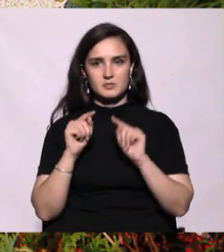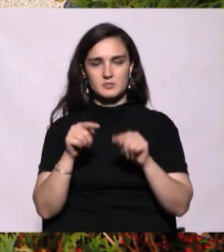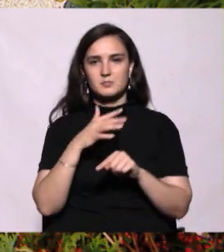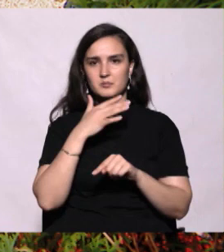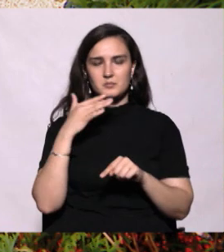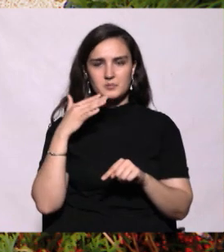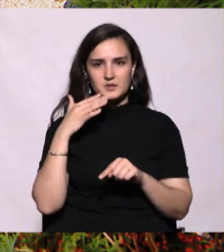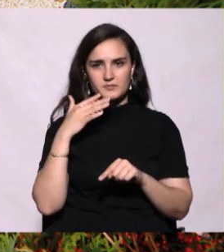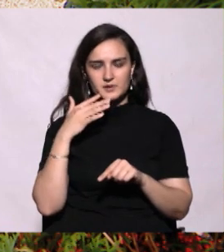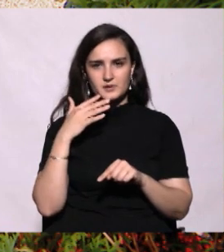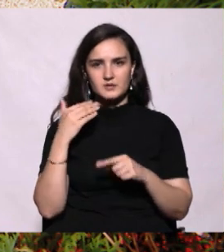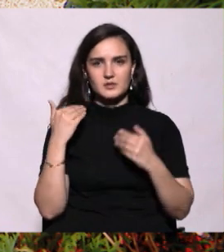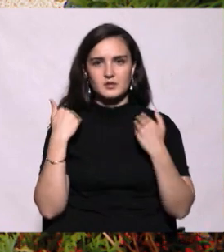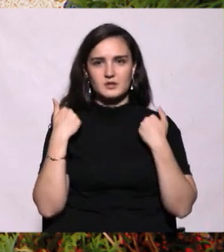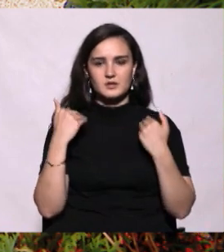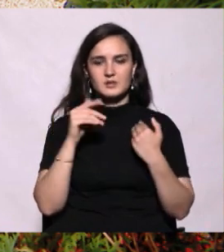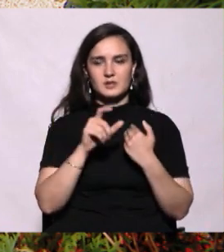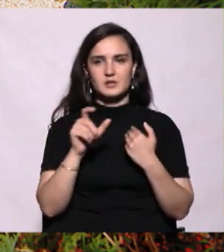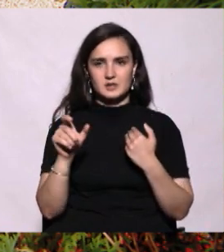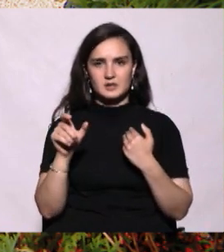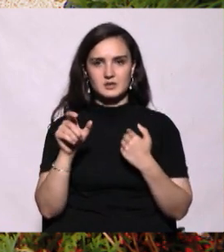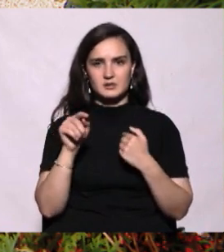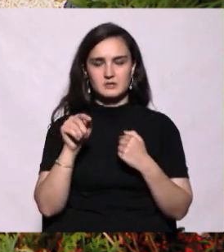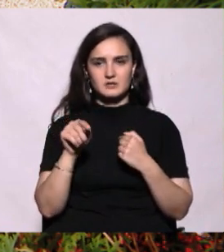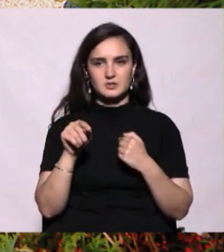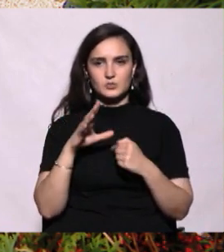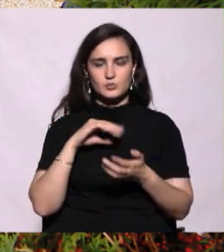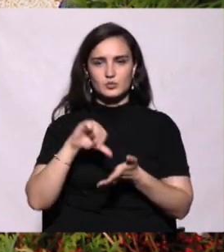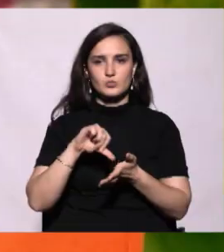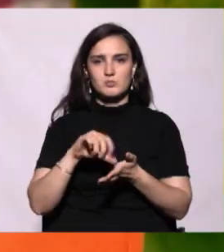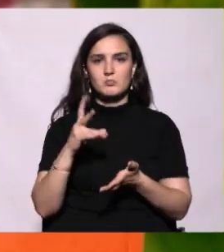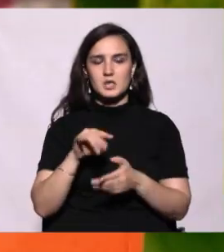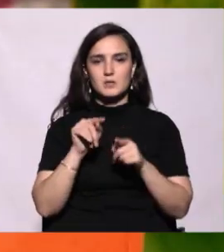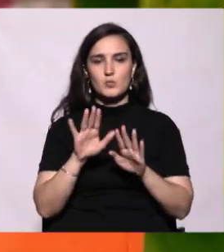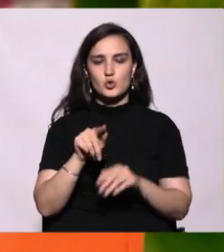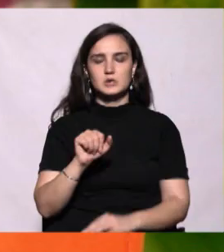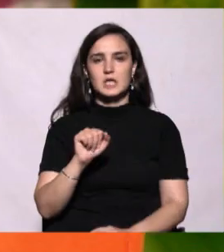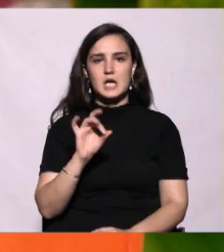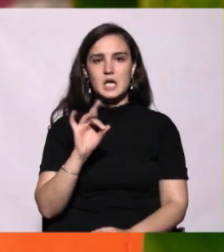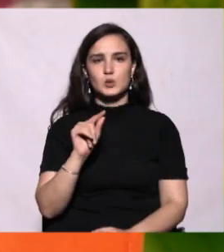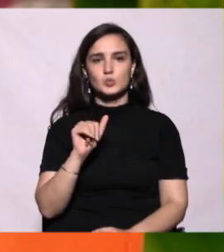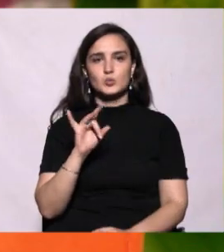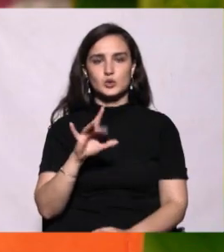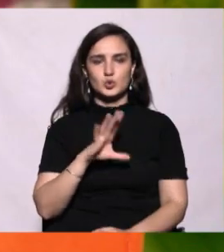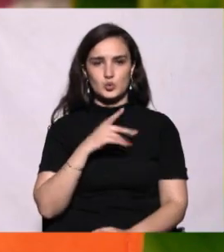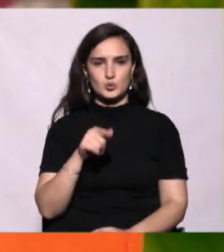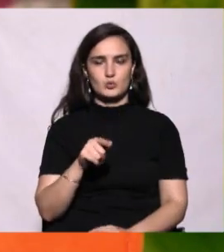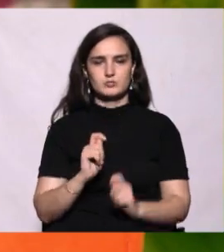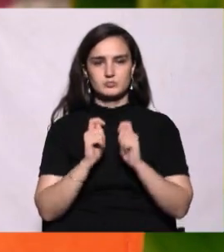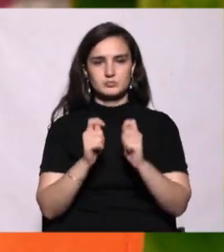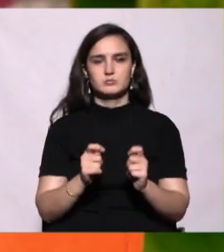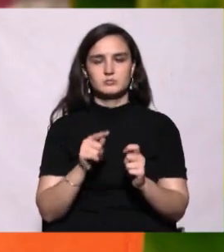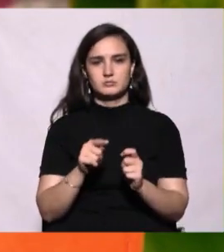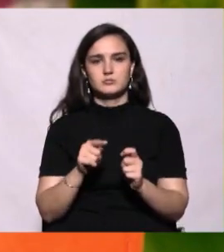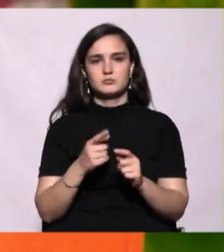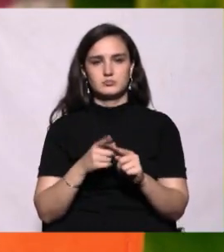Many strong men try, but none are worthy of the sword. Only Arthur is able to